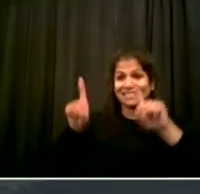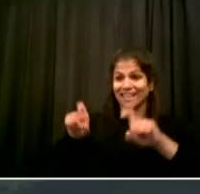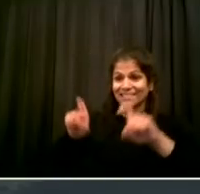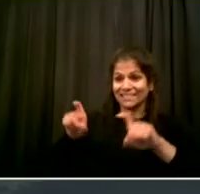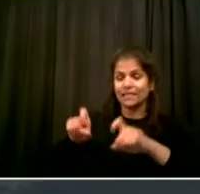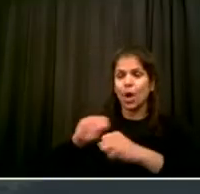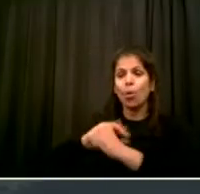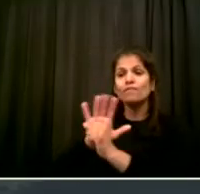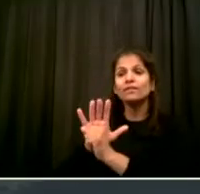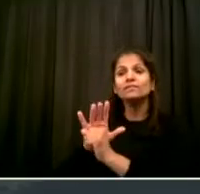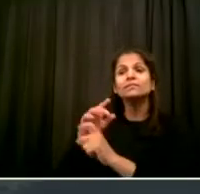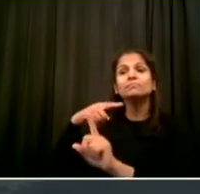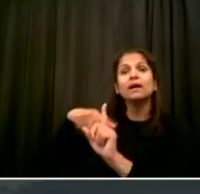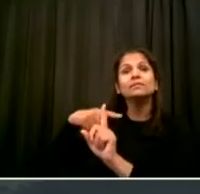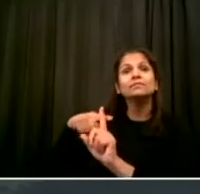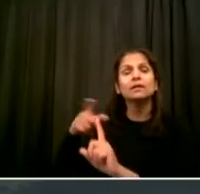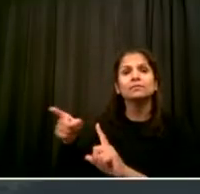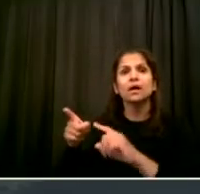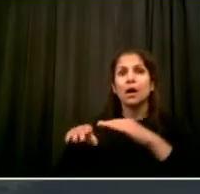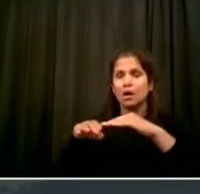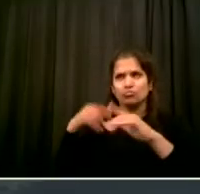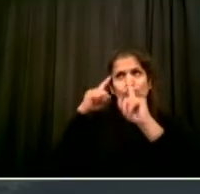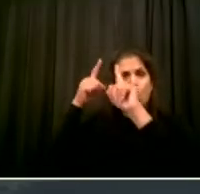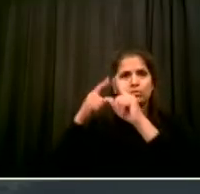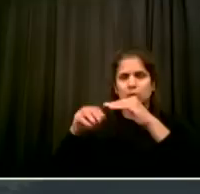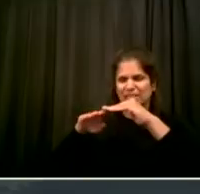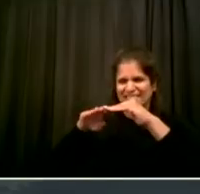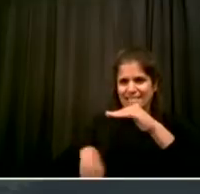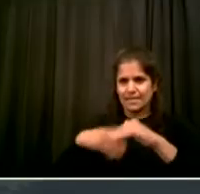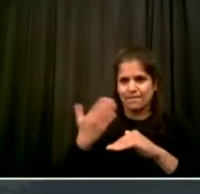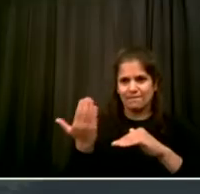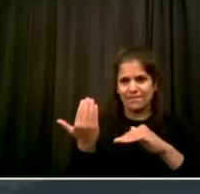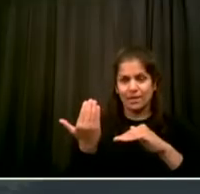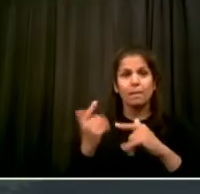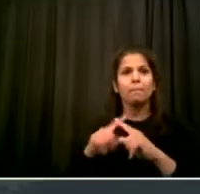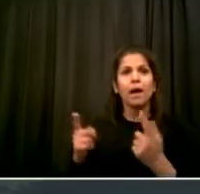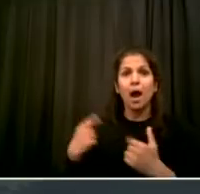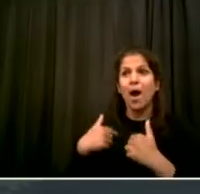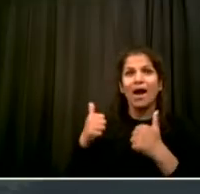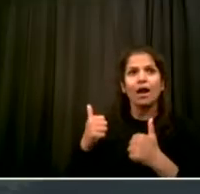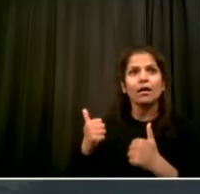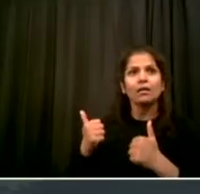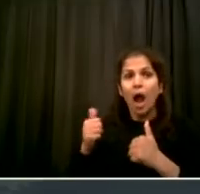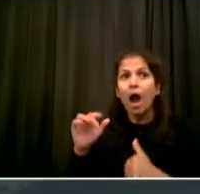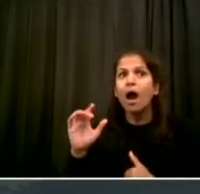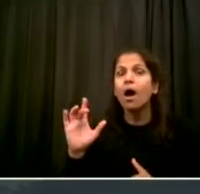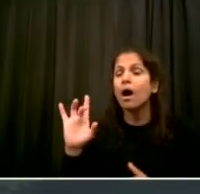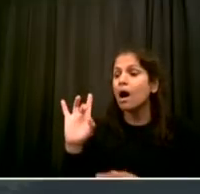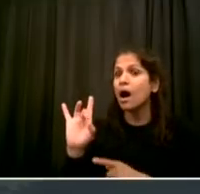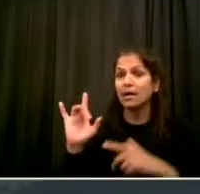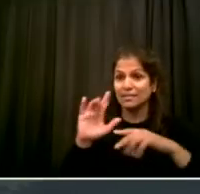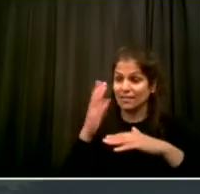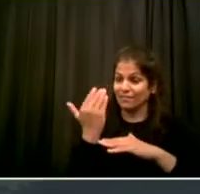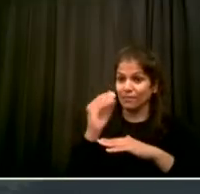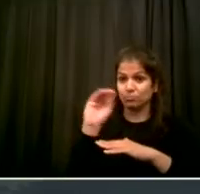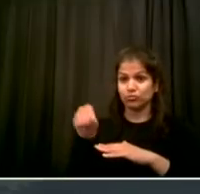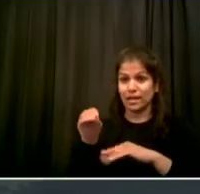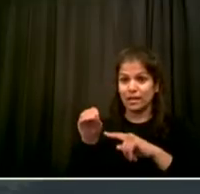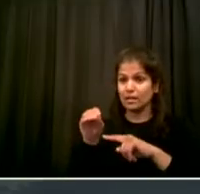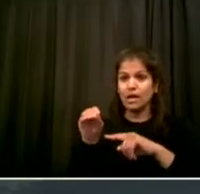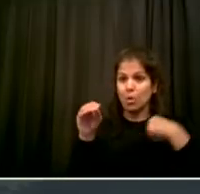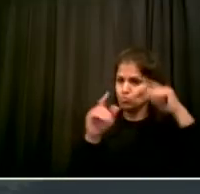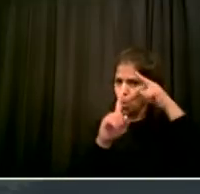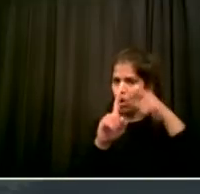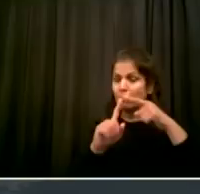15% threshold is what we want to see. We are at 8% today, and that is so good to see. Every day we're in single